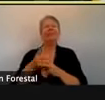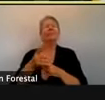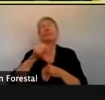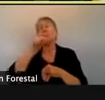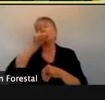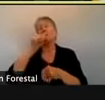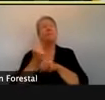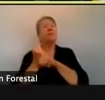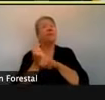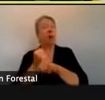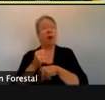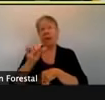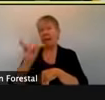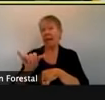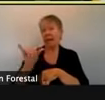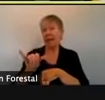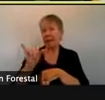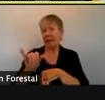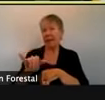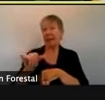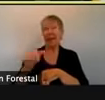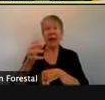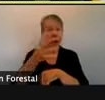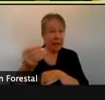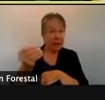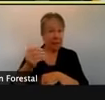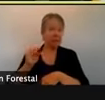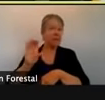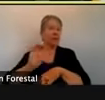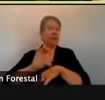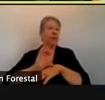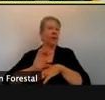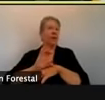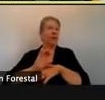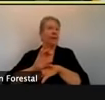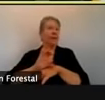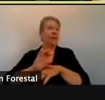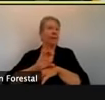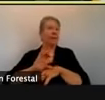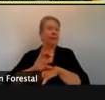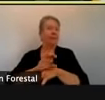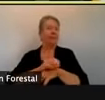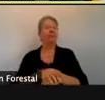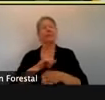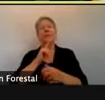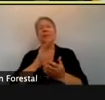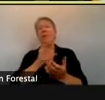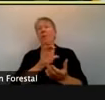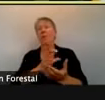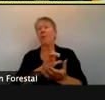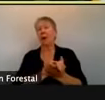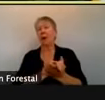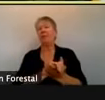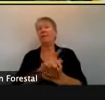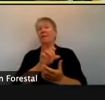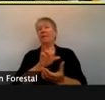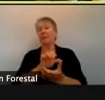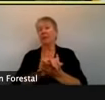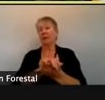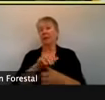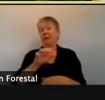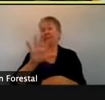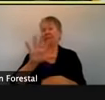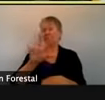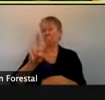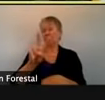of 58 years, Dr. Carolyn Goodstein, and I had the incredible honor of speaking with her at the end of the week. And by the way, she also lost her